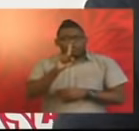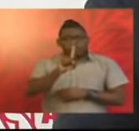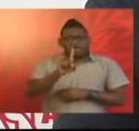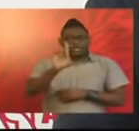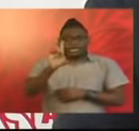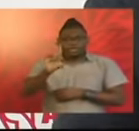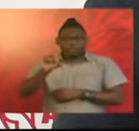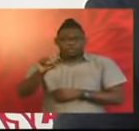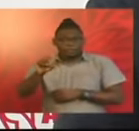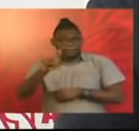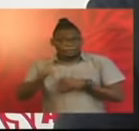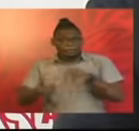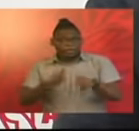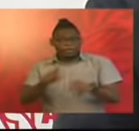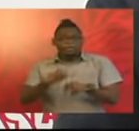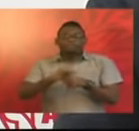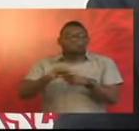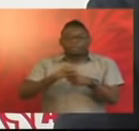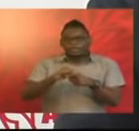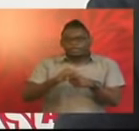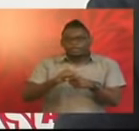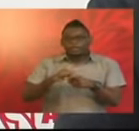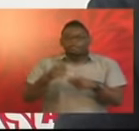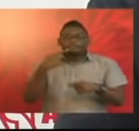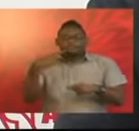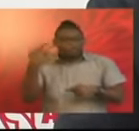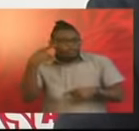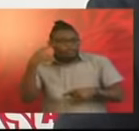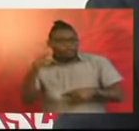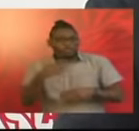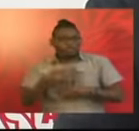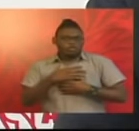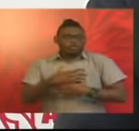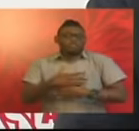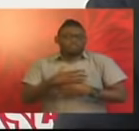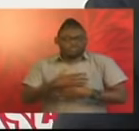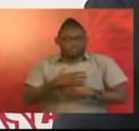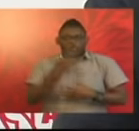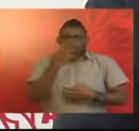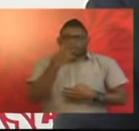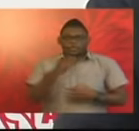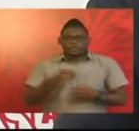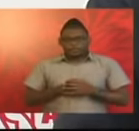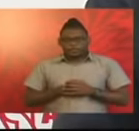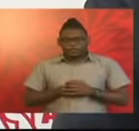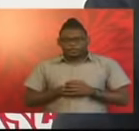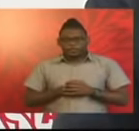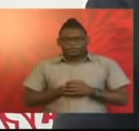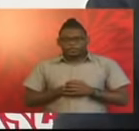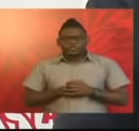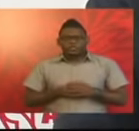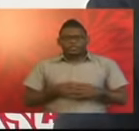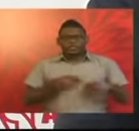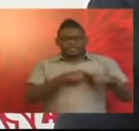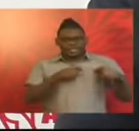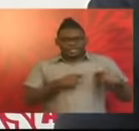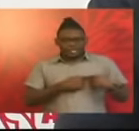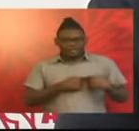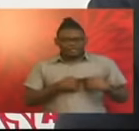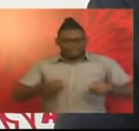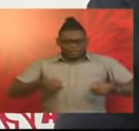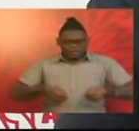Respiratory spirometry training, 85 persons. ECG programs for registered nurses